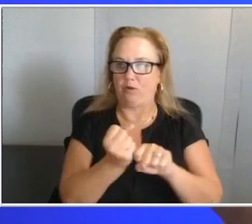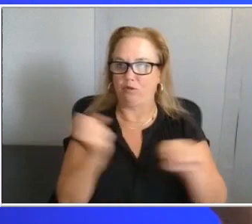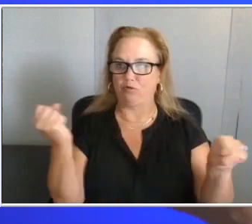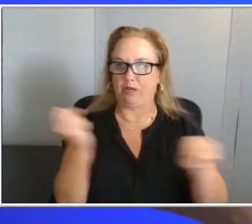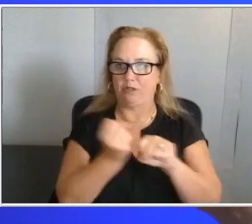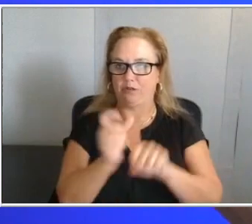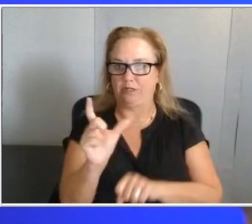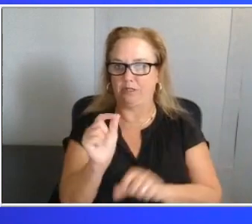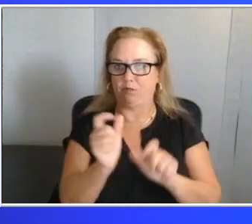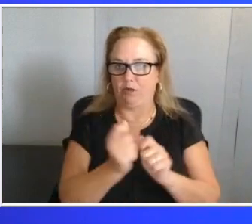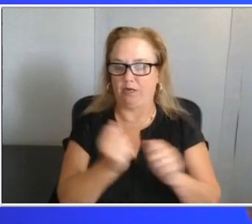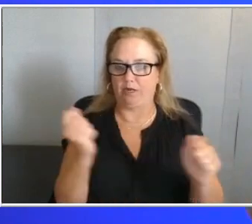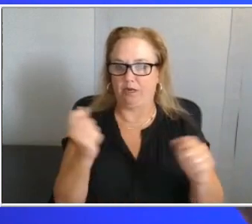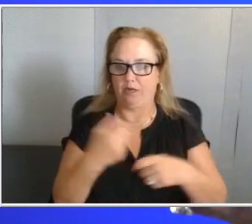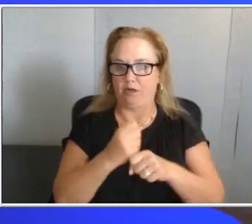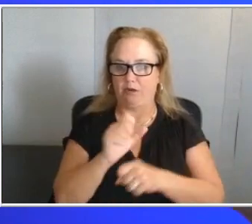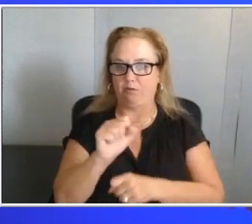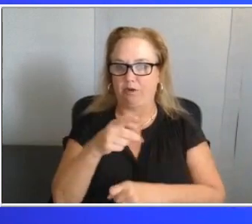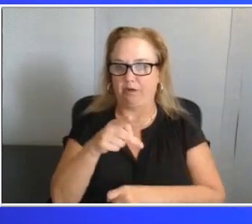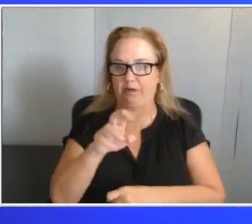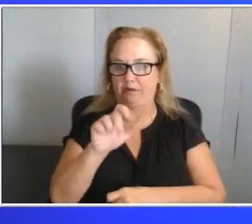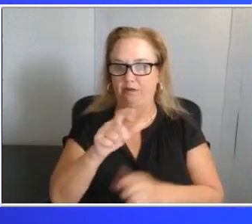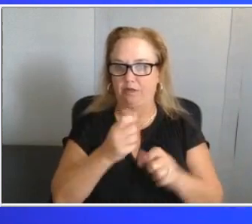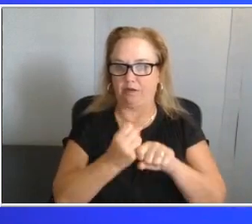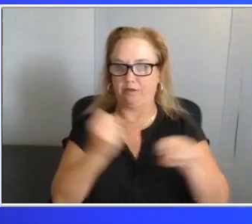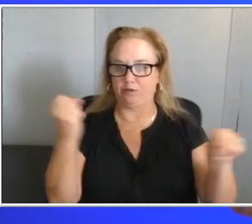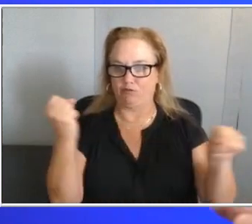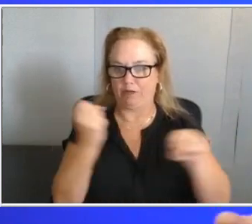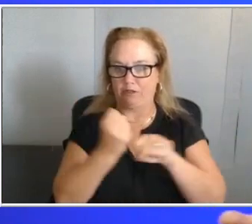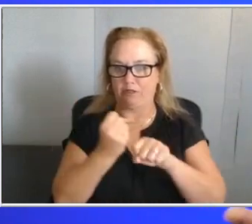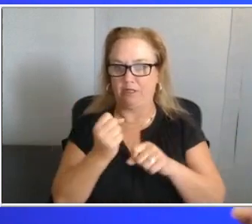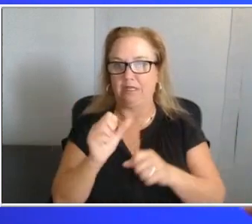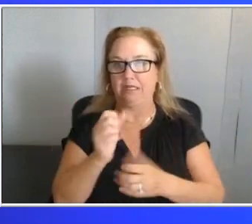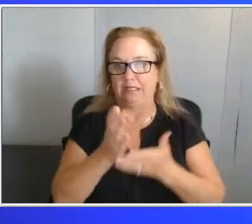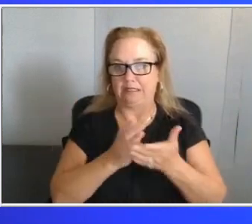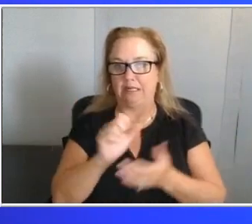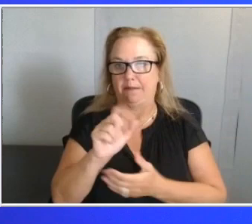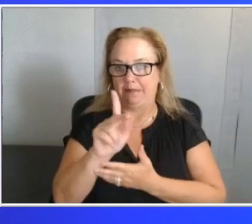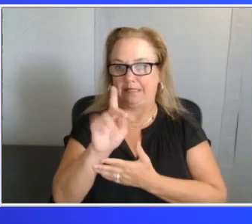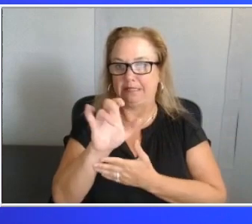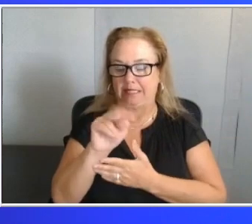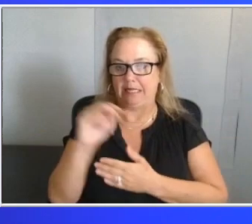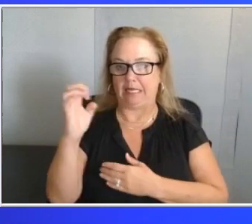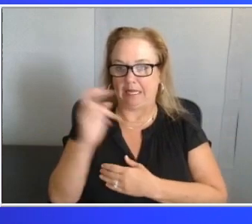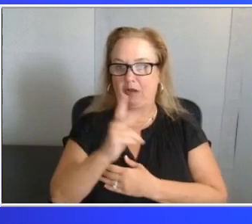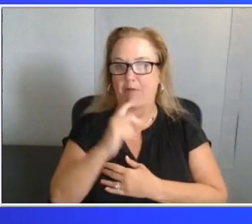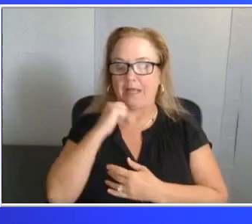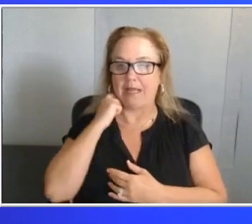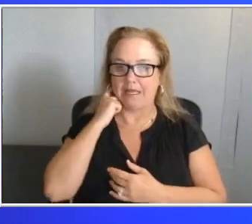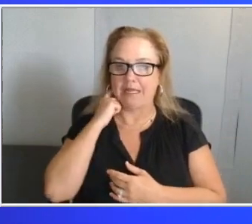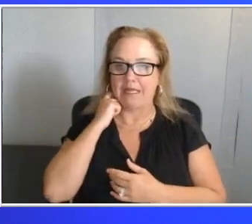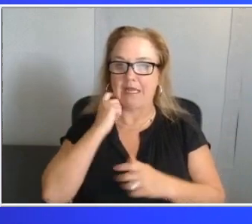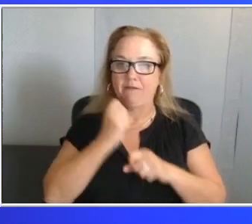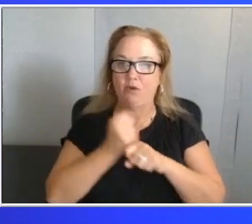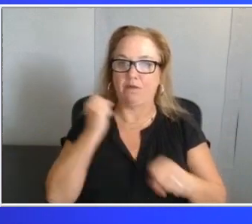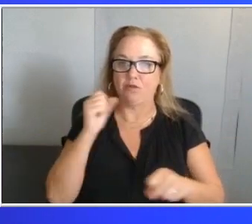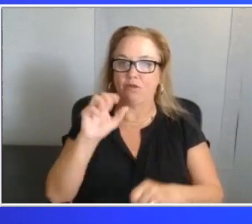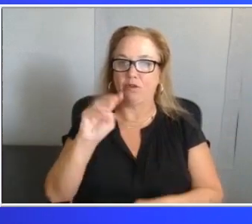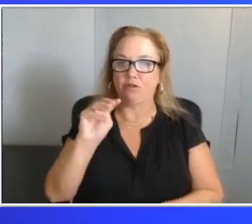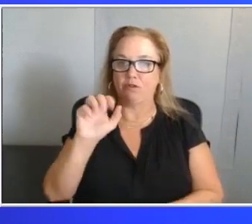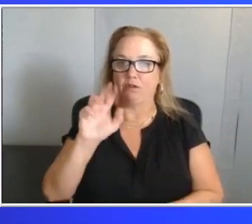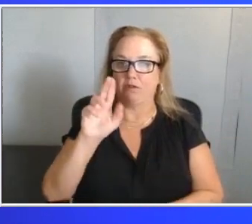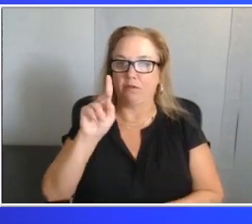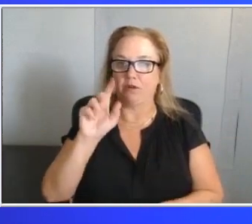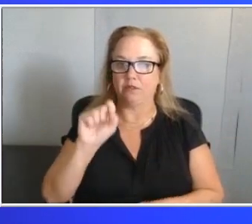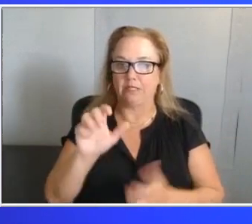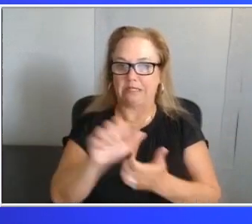You break the spring or you overstretch it. Some of the skin can go back. Additionally, if you have stretch marks are some